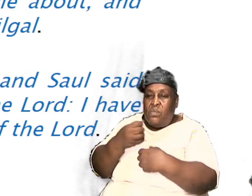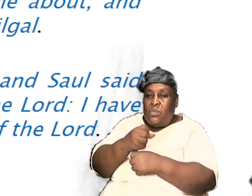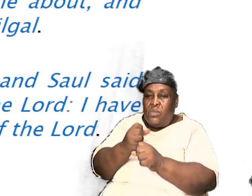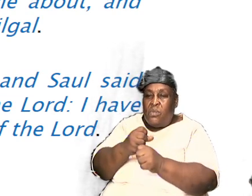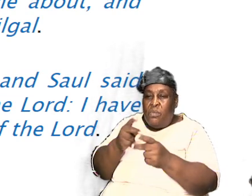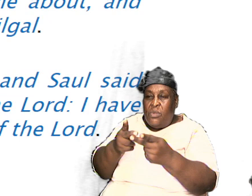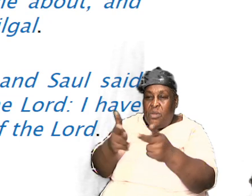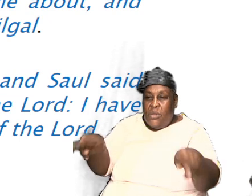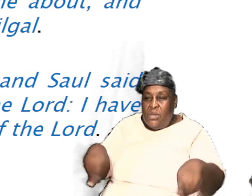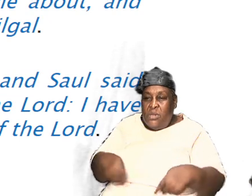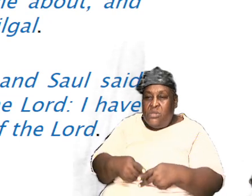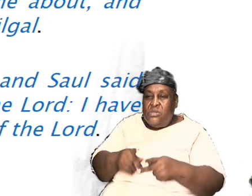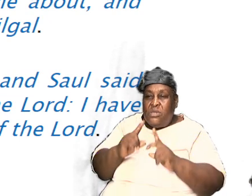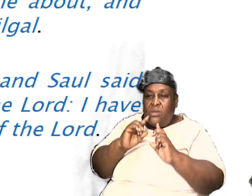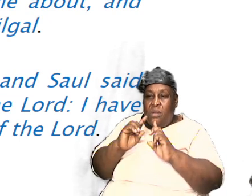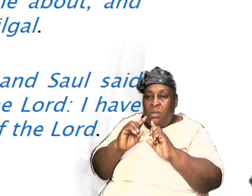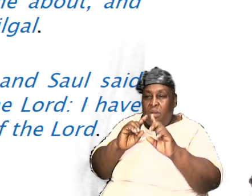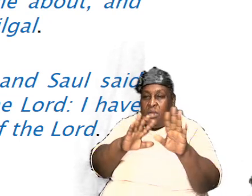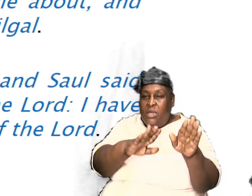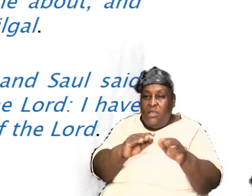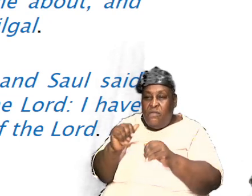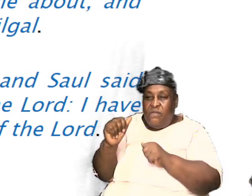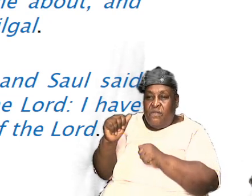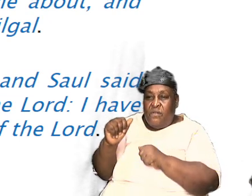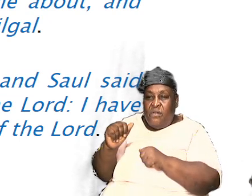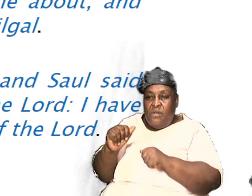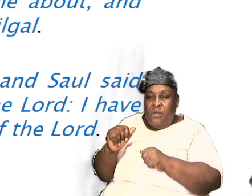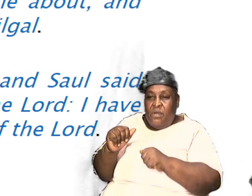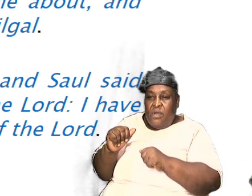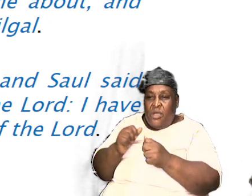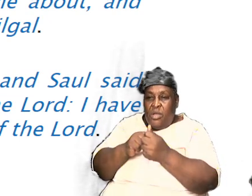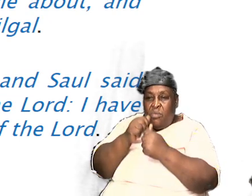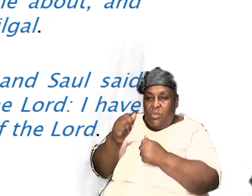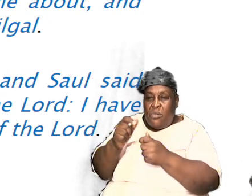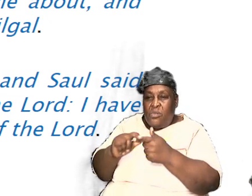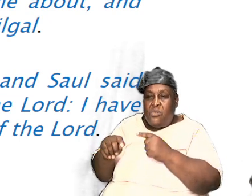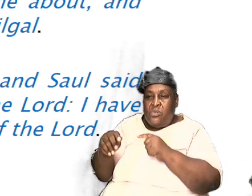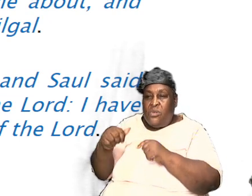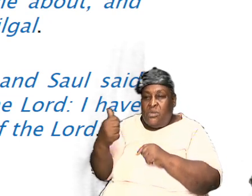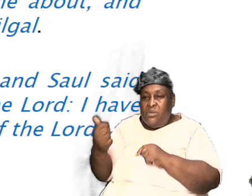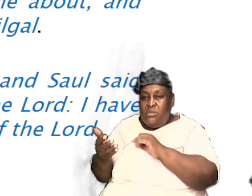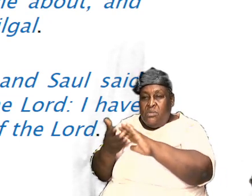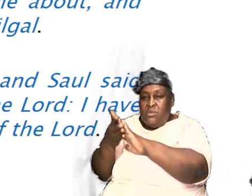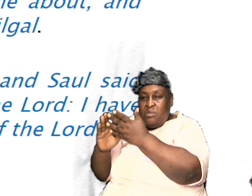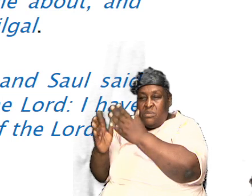gone above, and passed on and gone down to Gilgal.